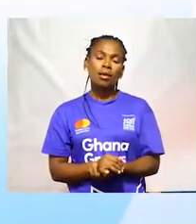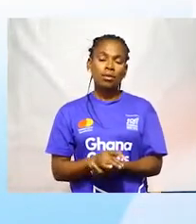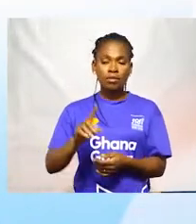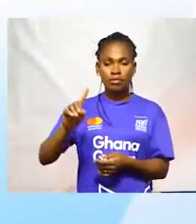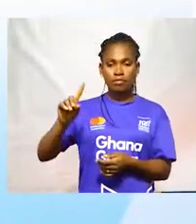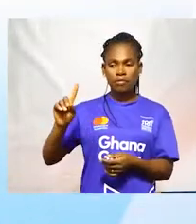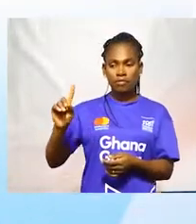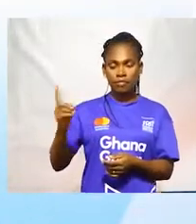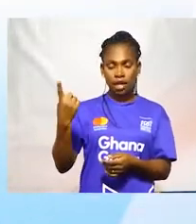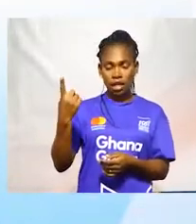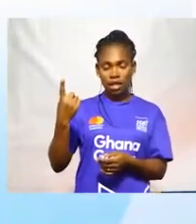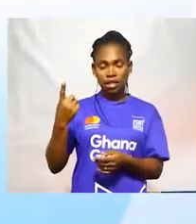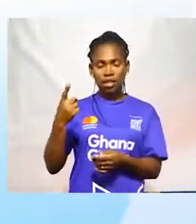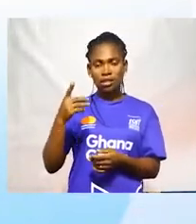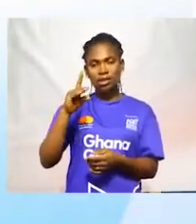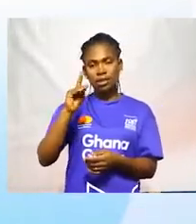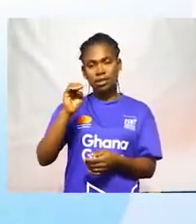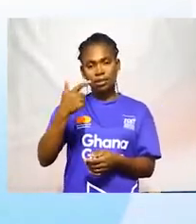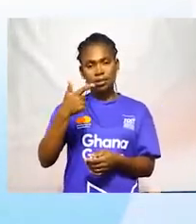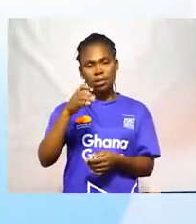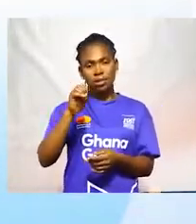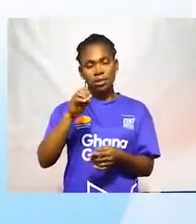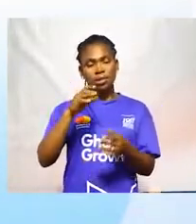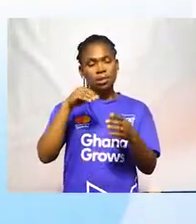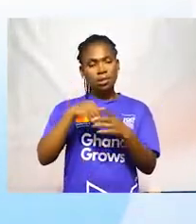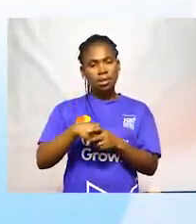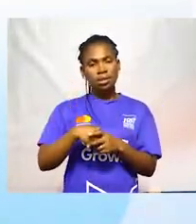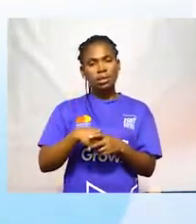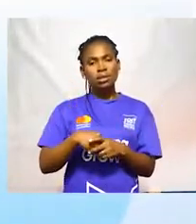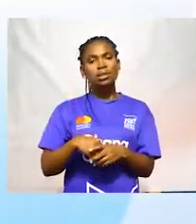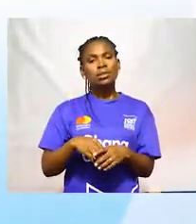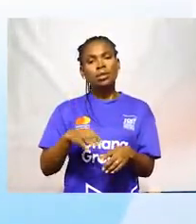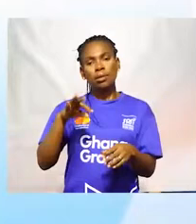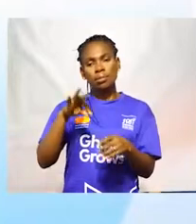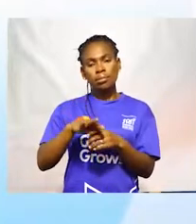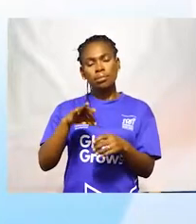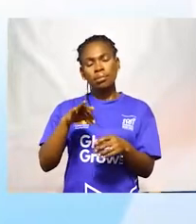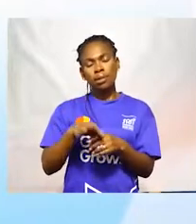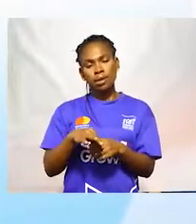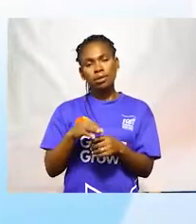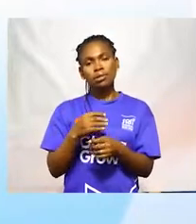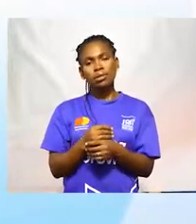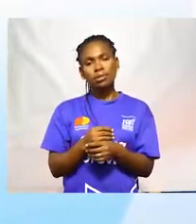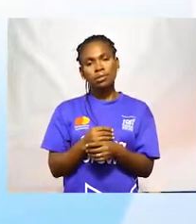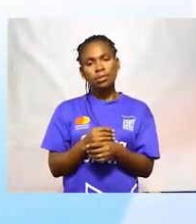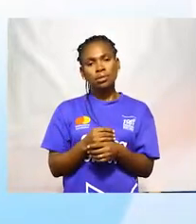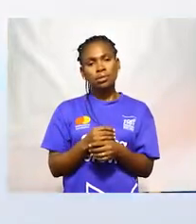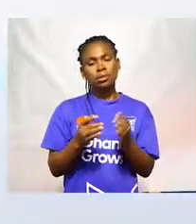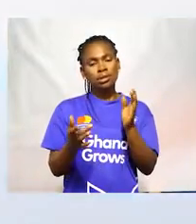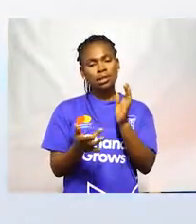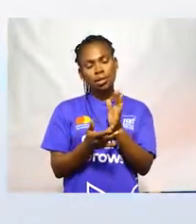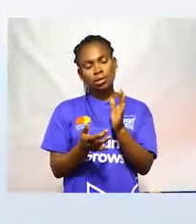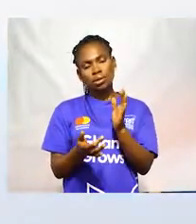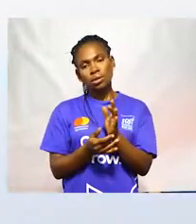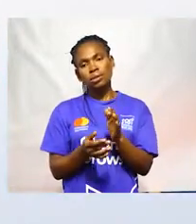in plant biotechnology. How powerful is the agri sector that could not keep you?